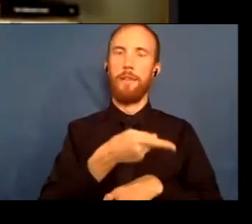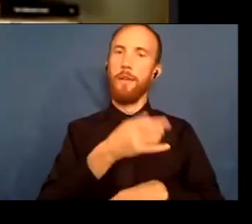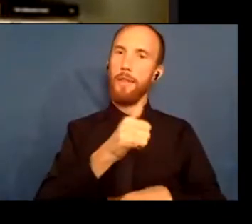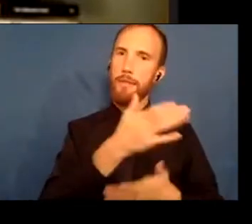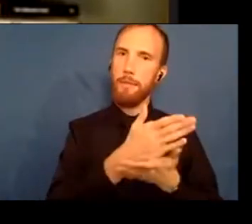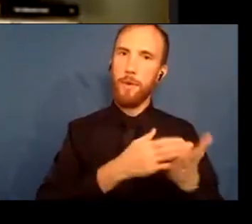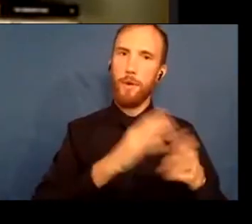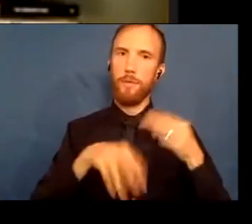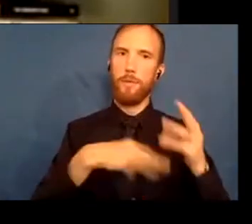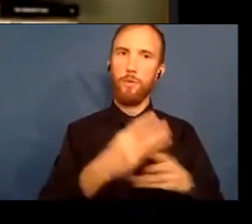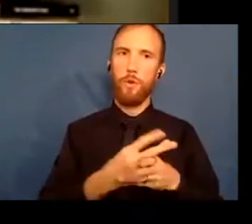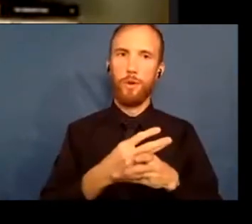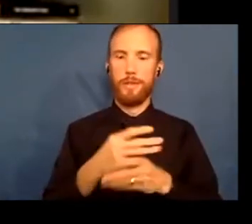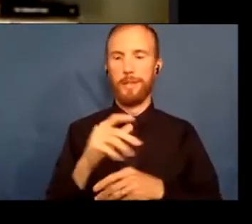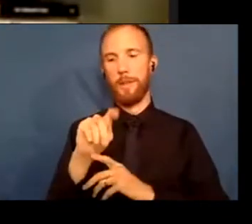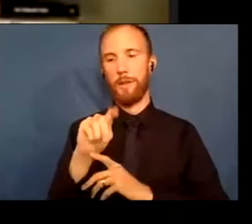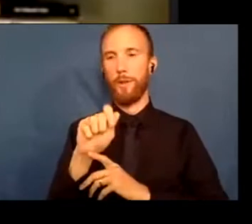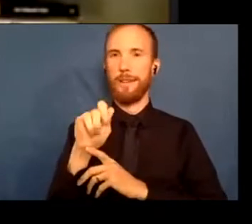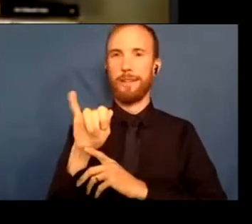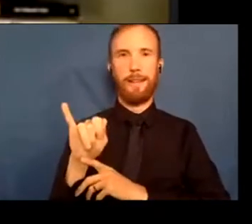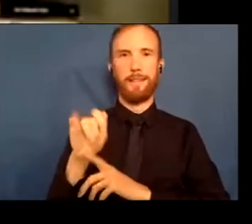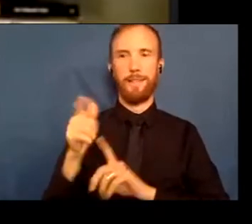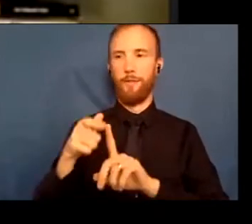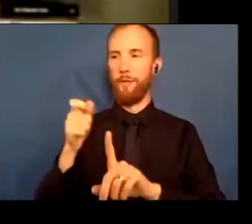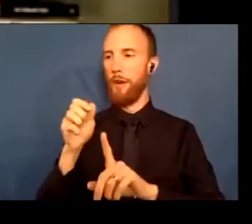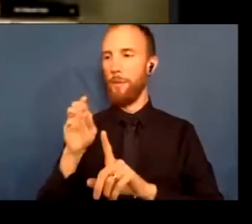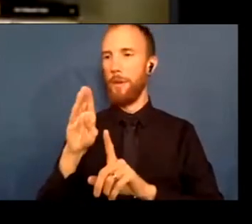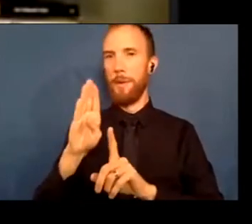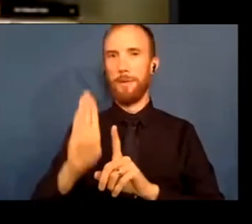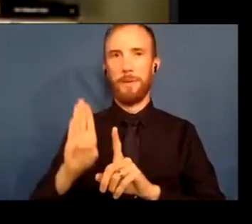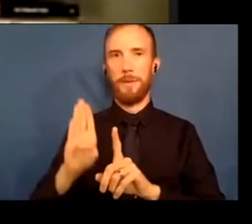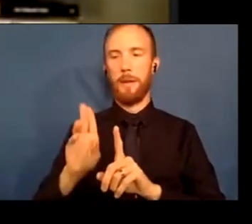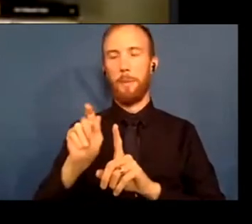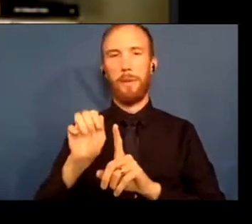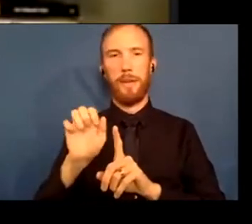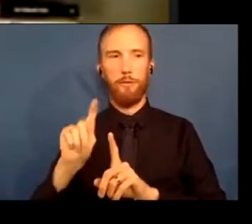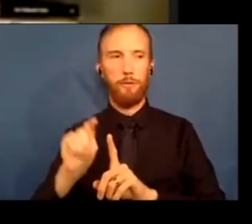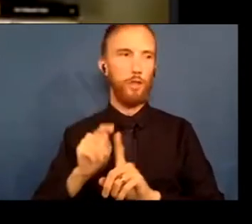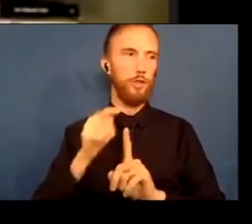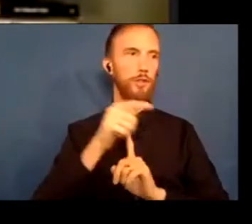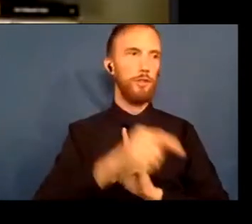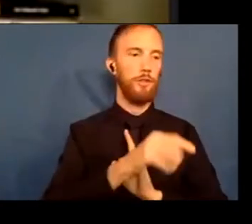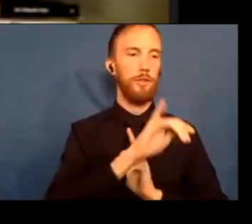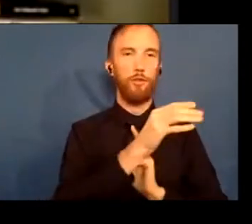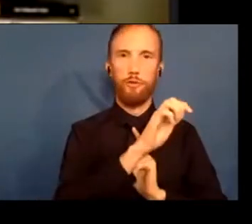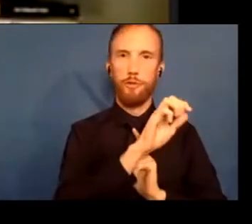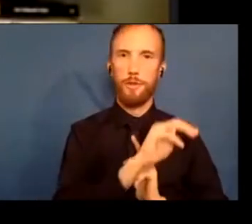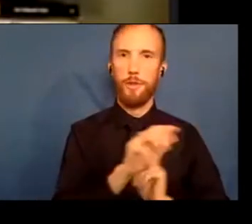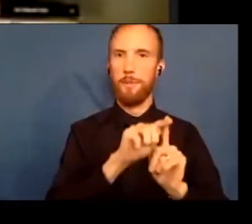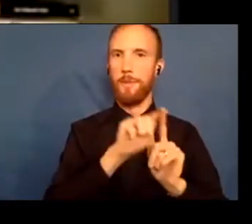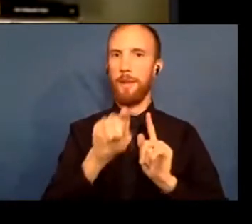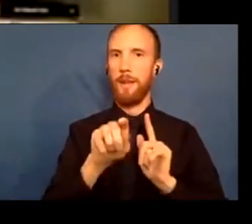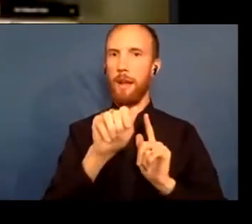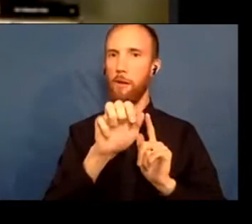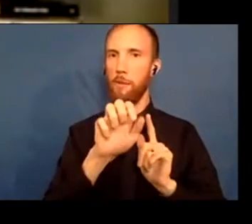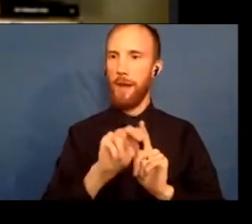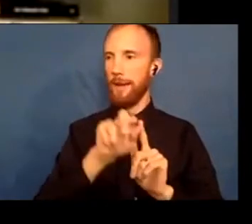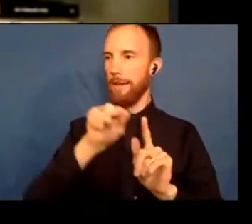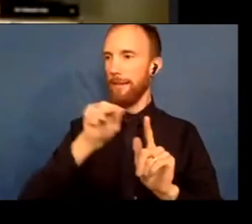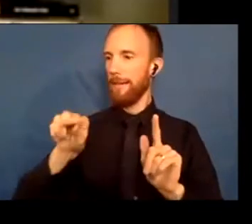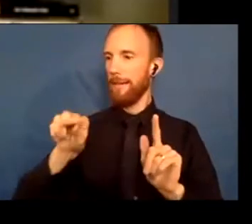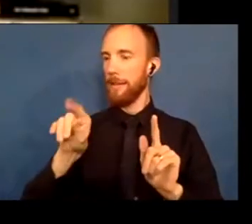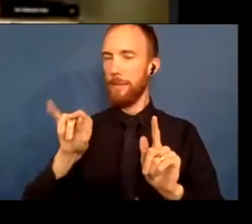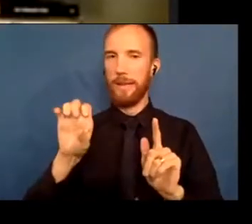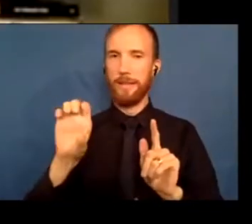A taxi ride from Beirut to Jerusalem, to Amman, to Damascus, that should be the life that people can lead,